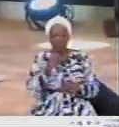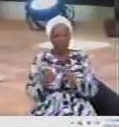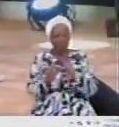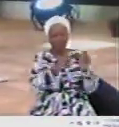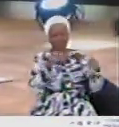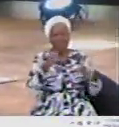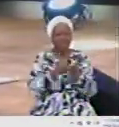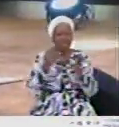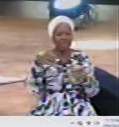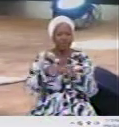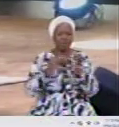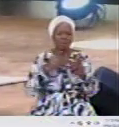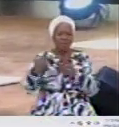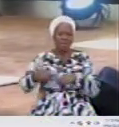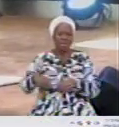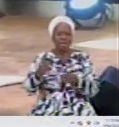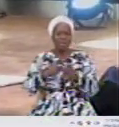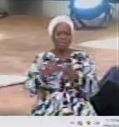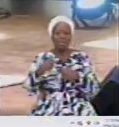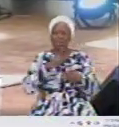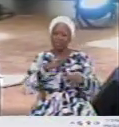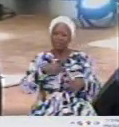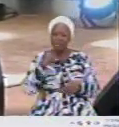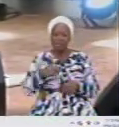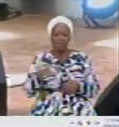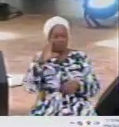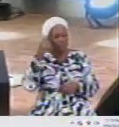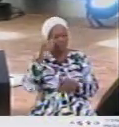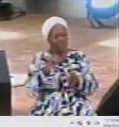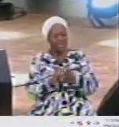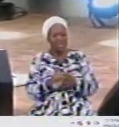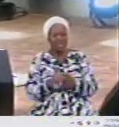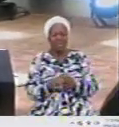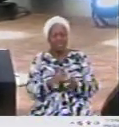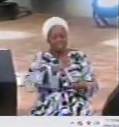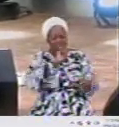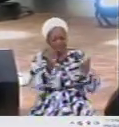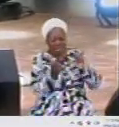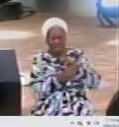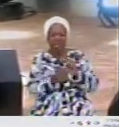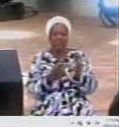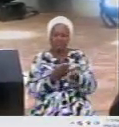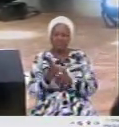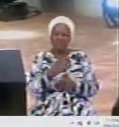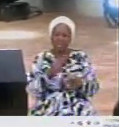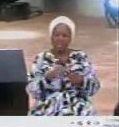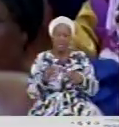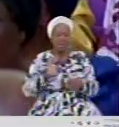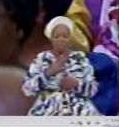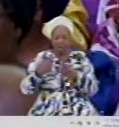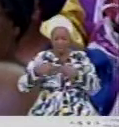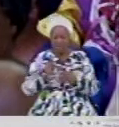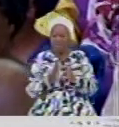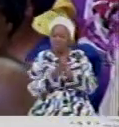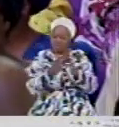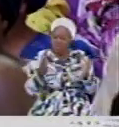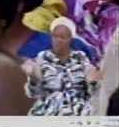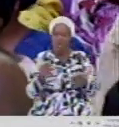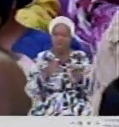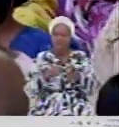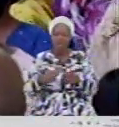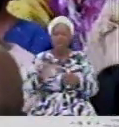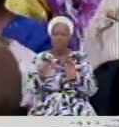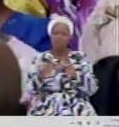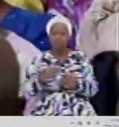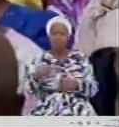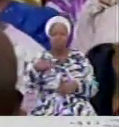And we're not looking for transforming truth. And our lives are not transparent. If we really know the truth in